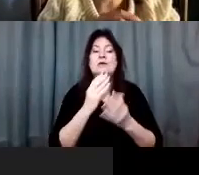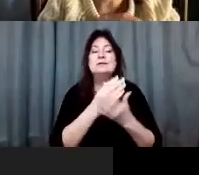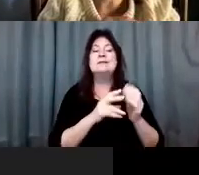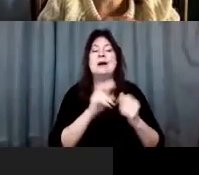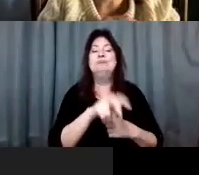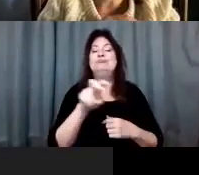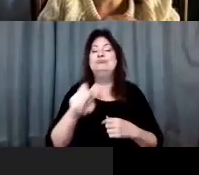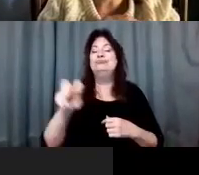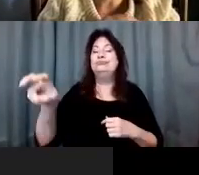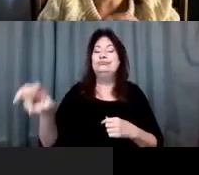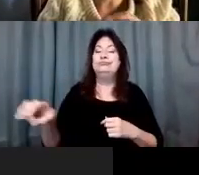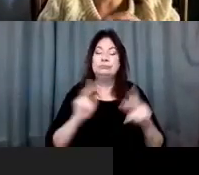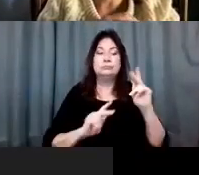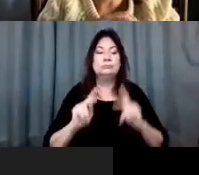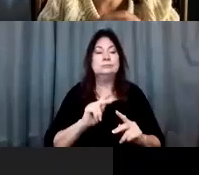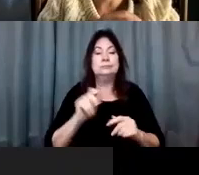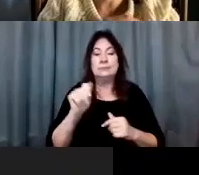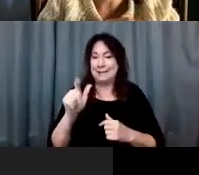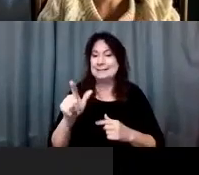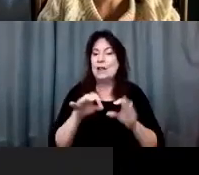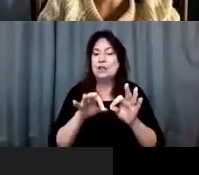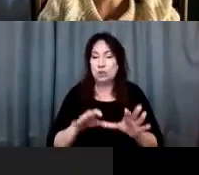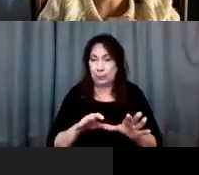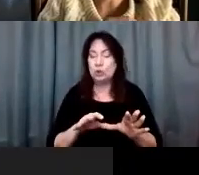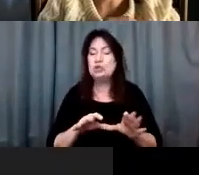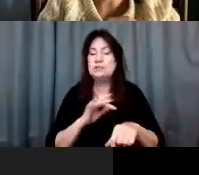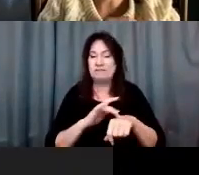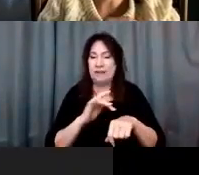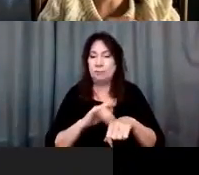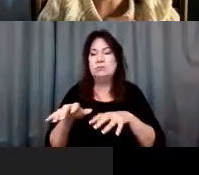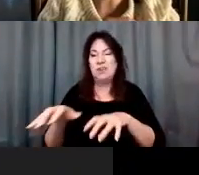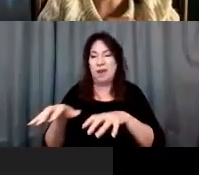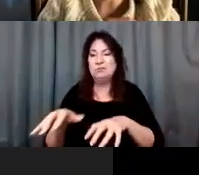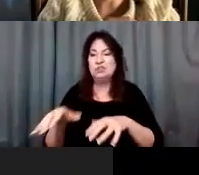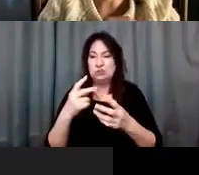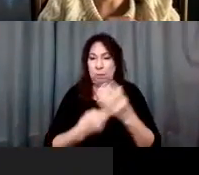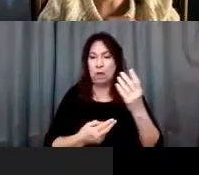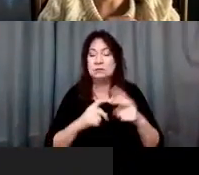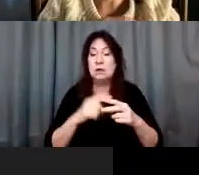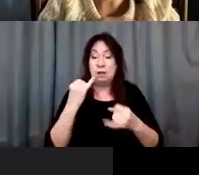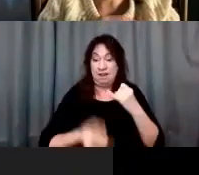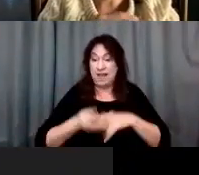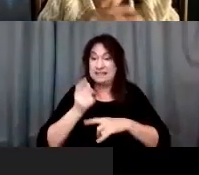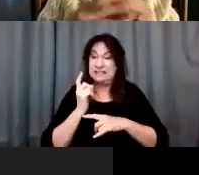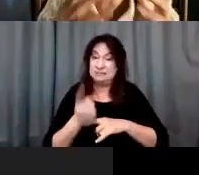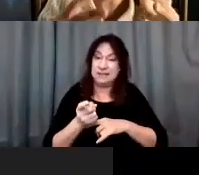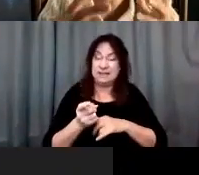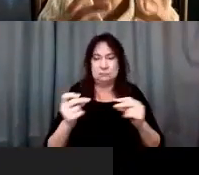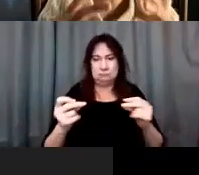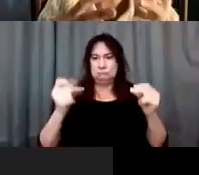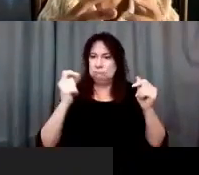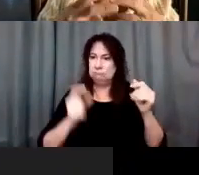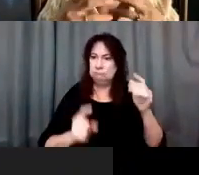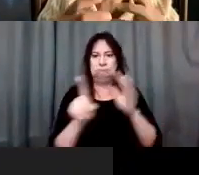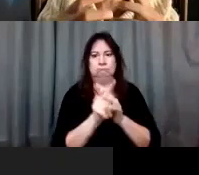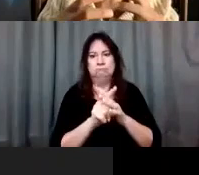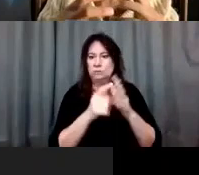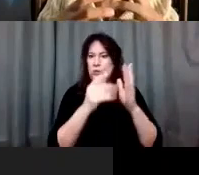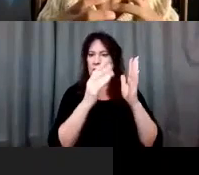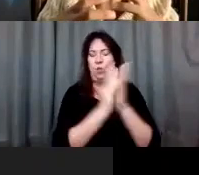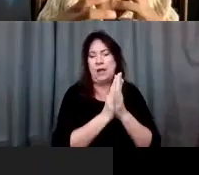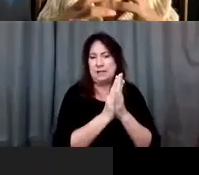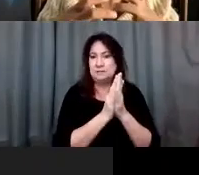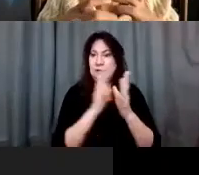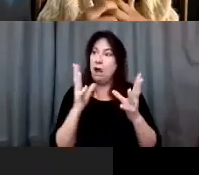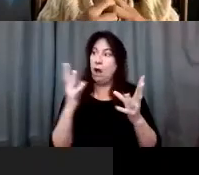floaters available that are ASL interpreters and captioners for those last minute sort of impromptu things that you want to be a